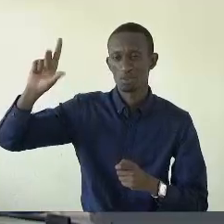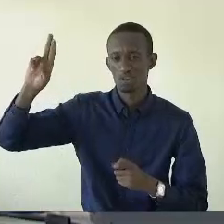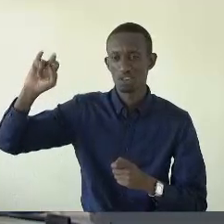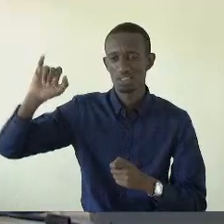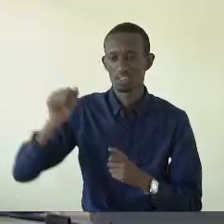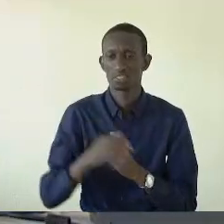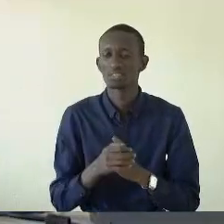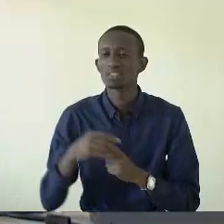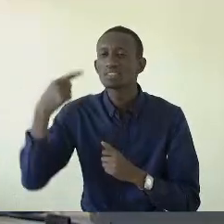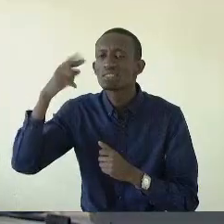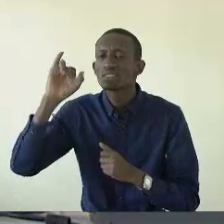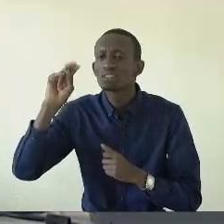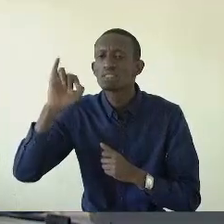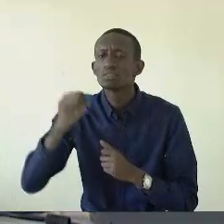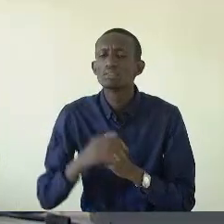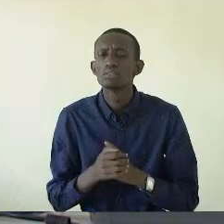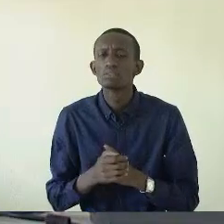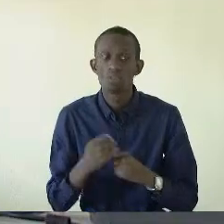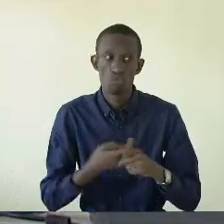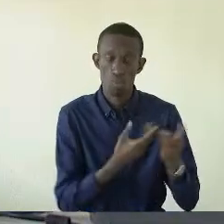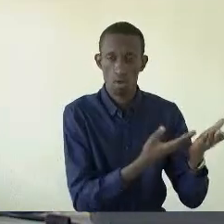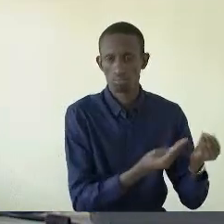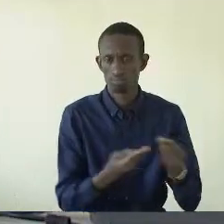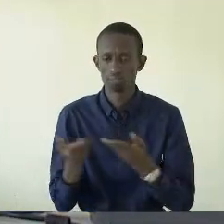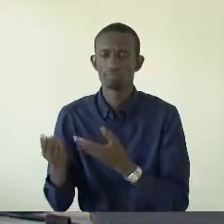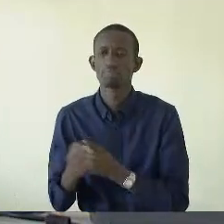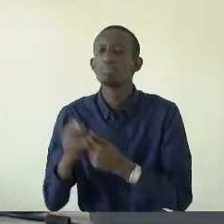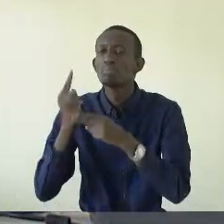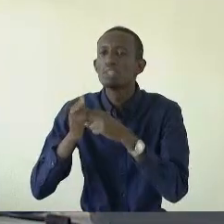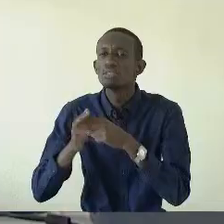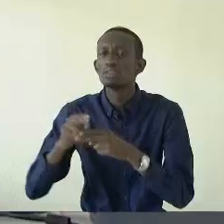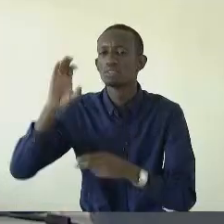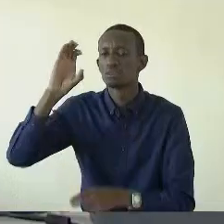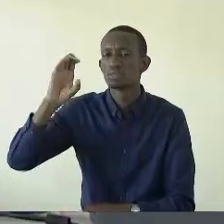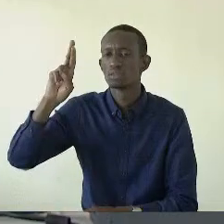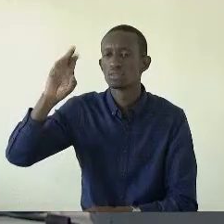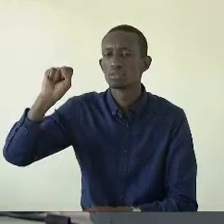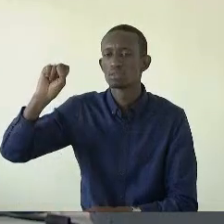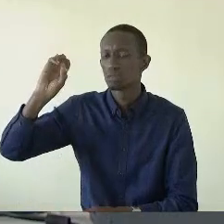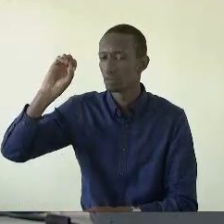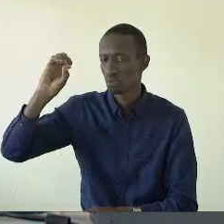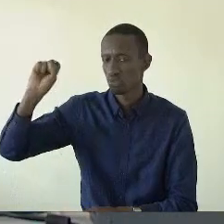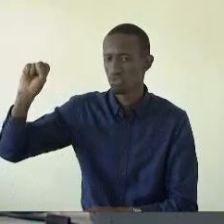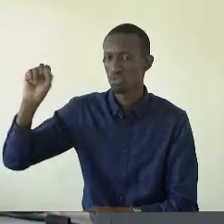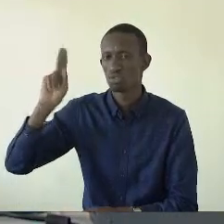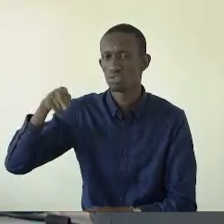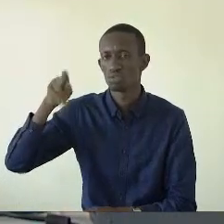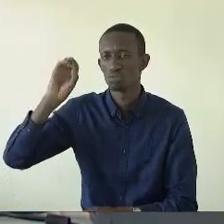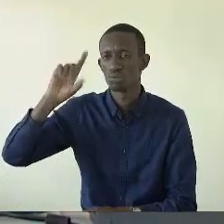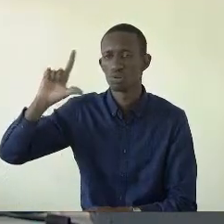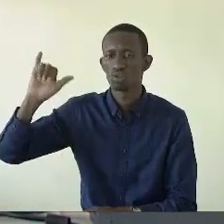to the stigma of this flower is what we call cross-pollination. And this is done